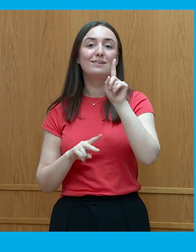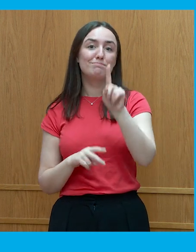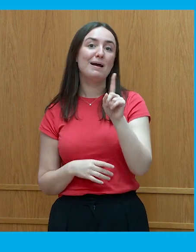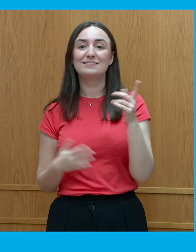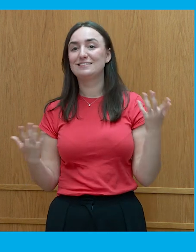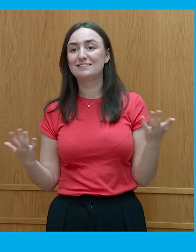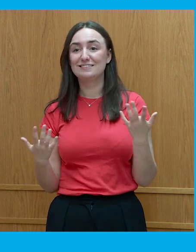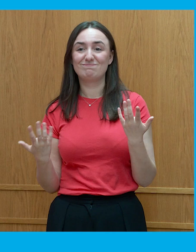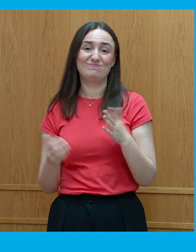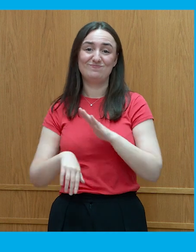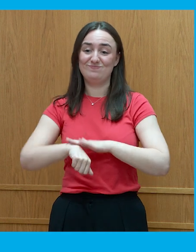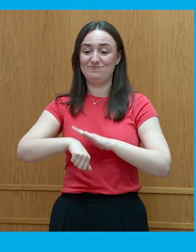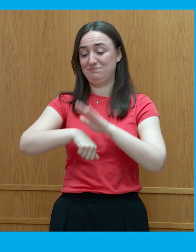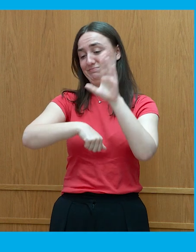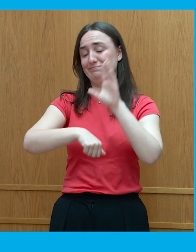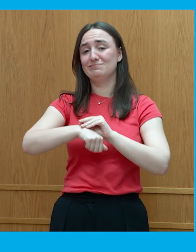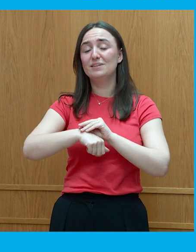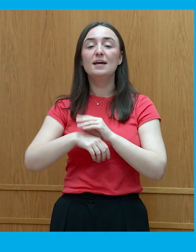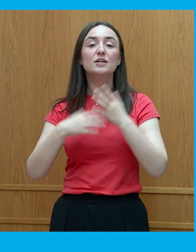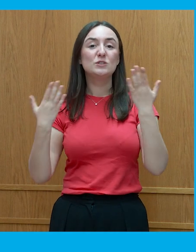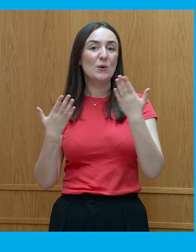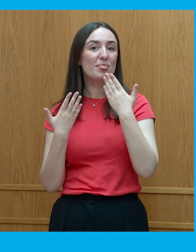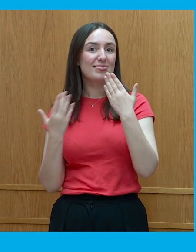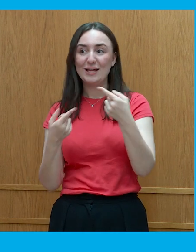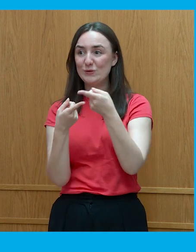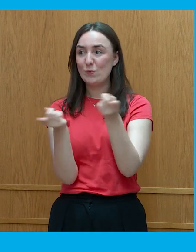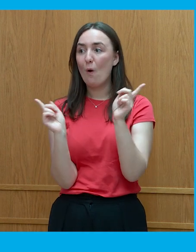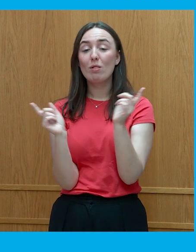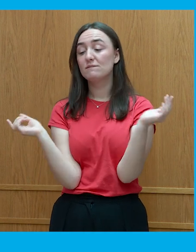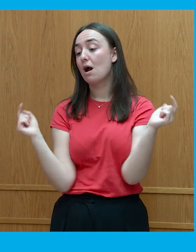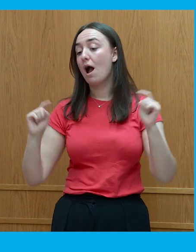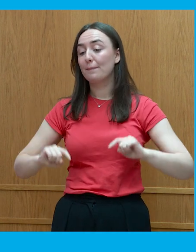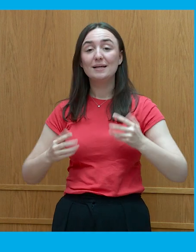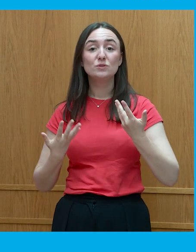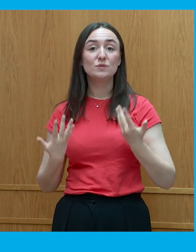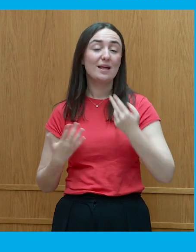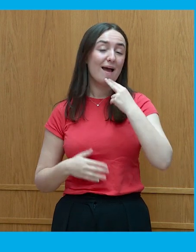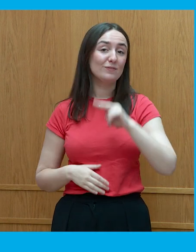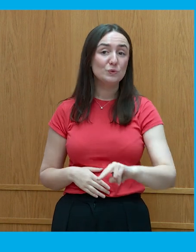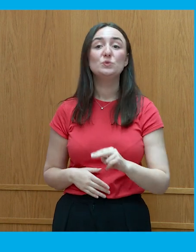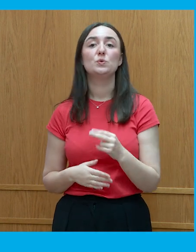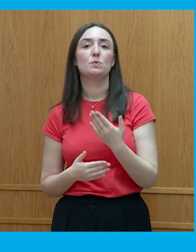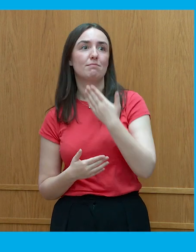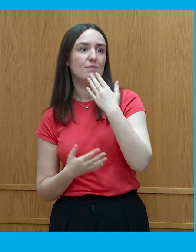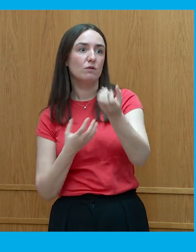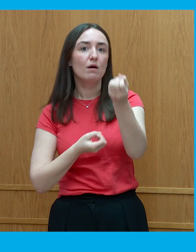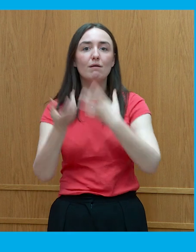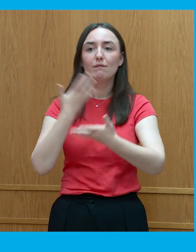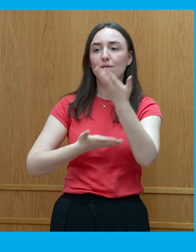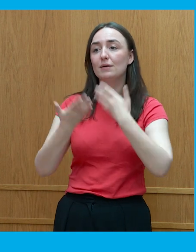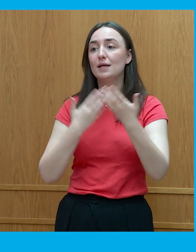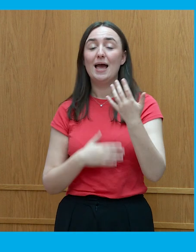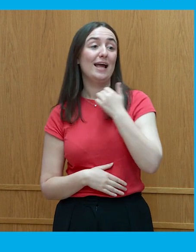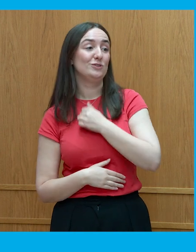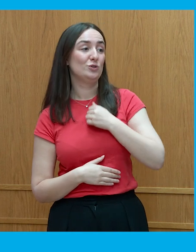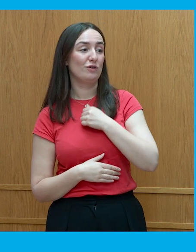we have had time for this afternoon. But can I just say thank you all very much for coming along this afternoon. Thank you for your contributions. And sorry to